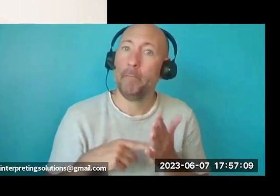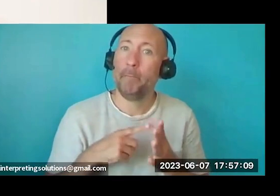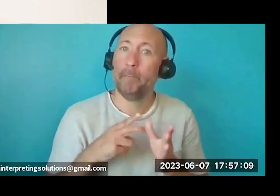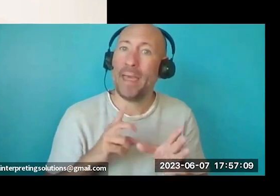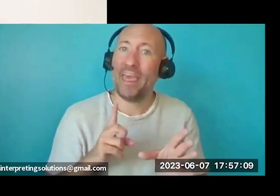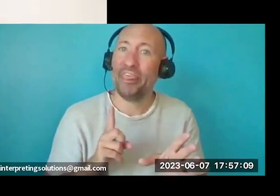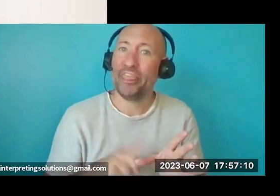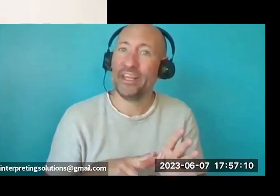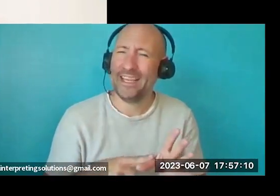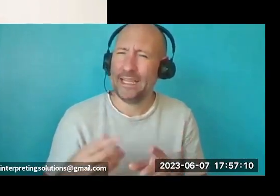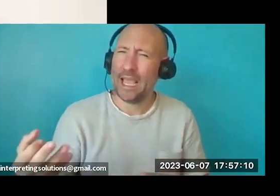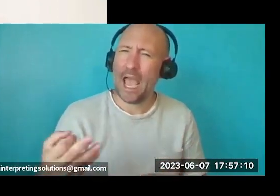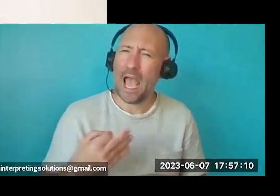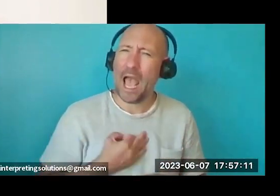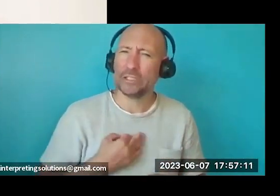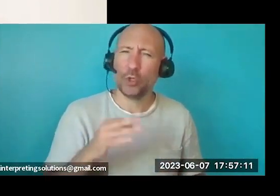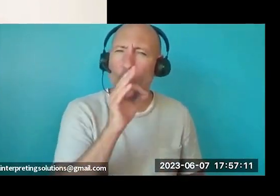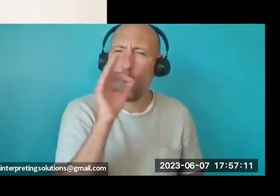asks